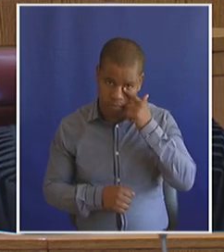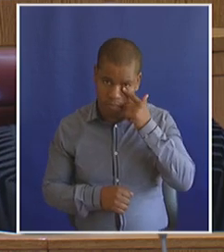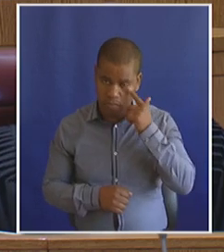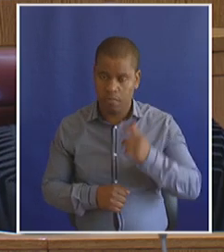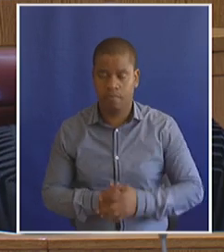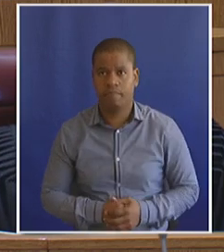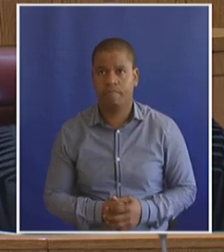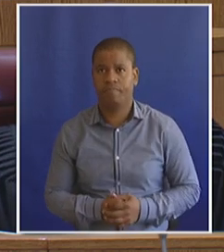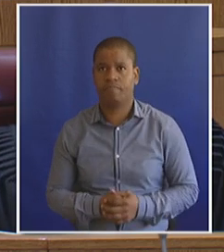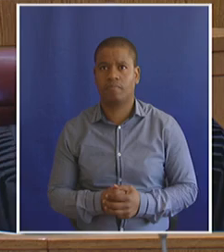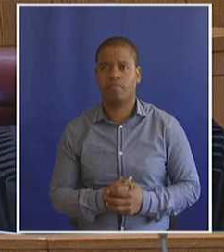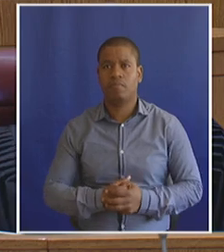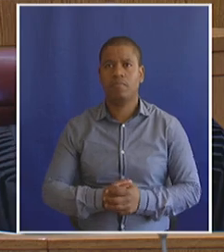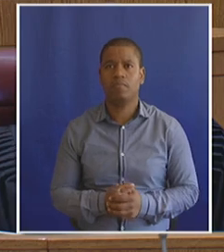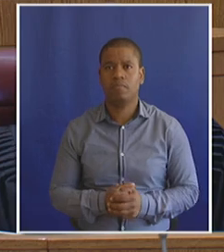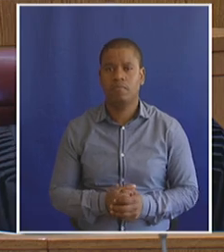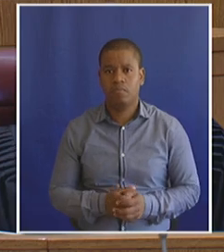Western Cape?